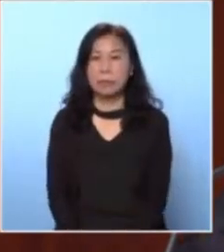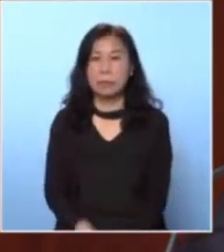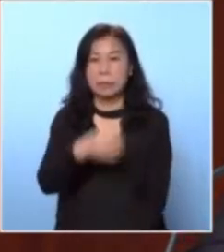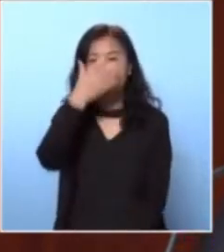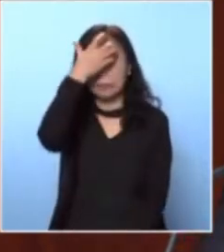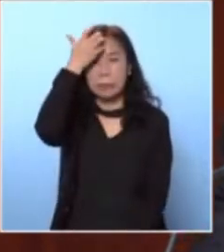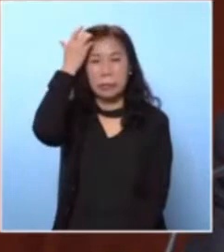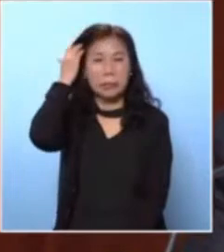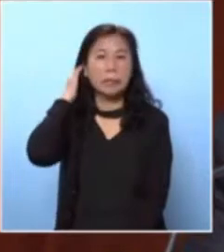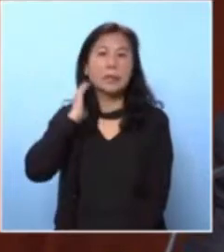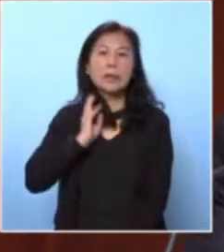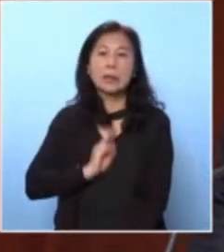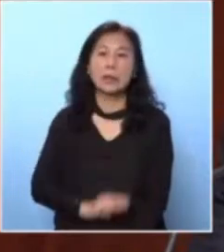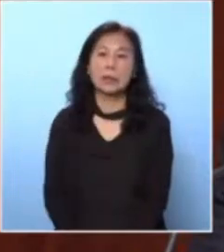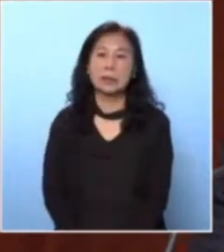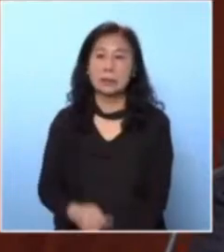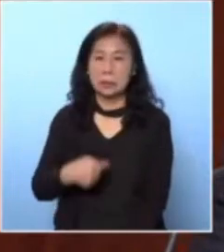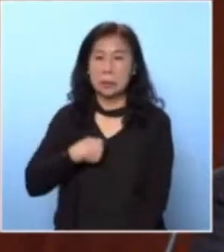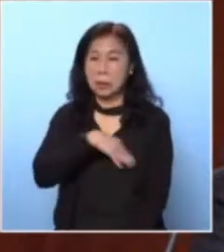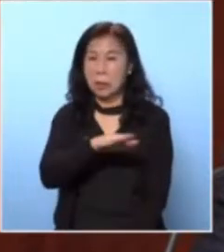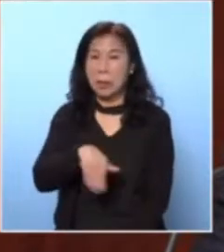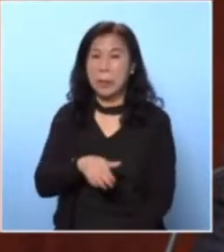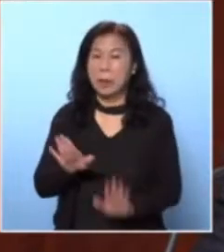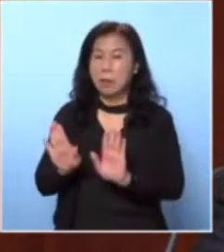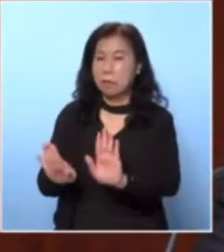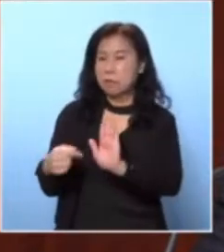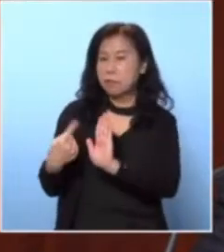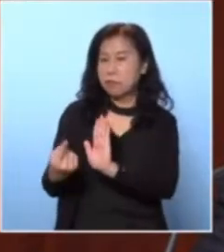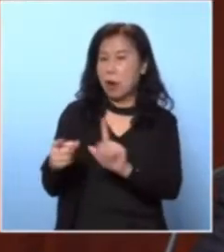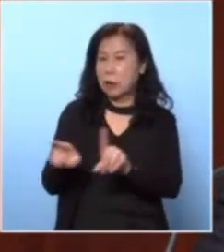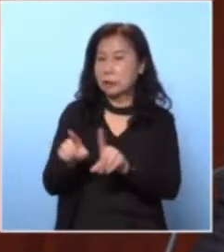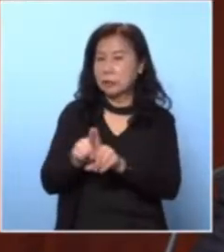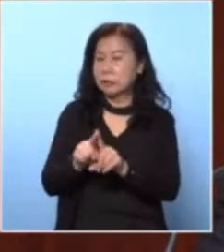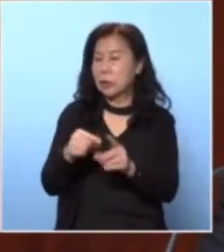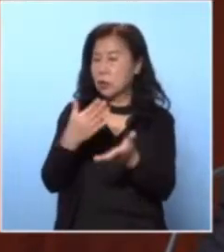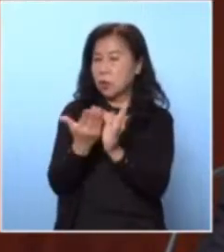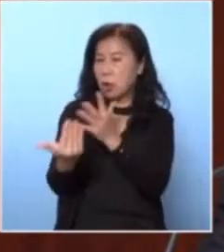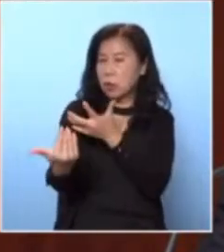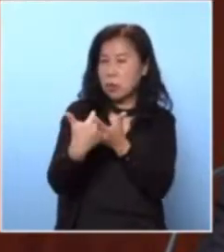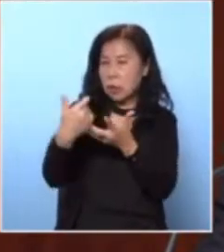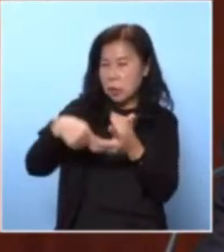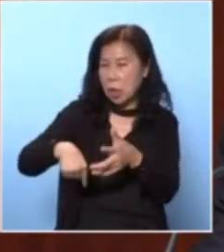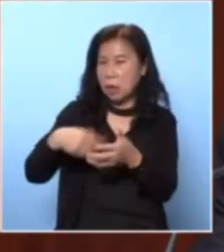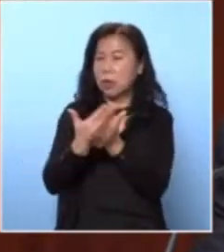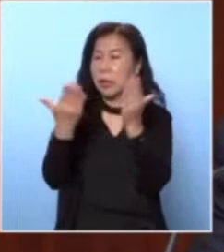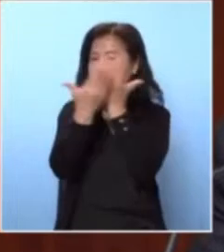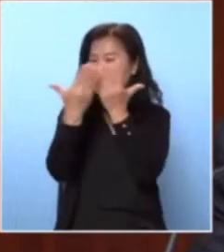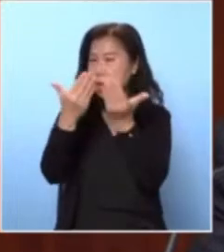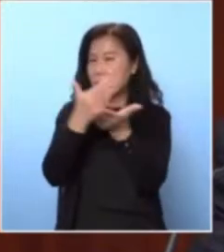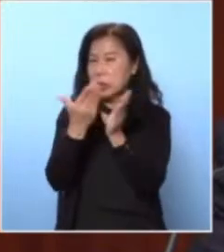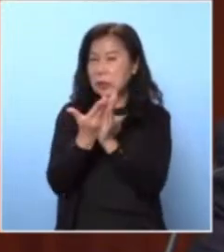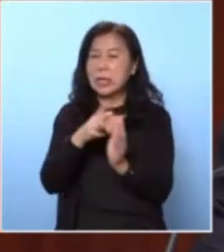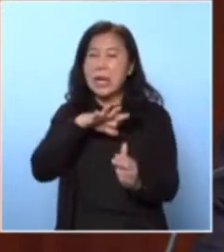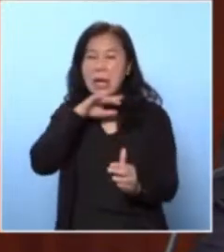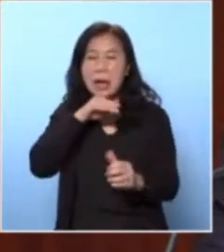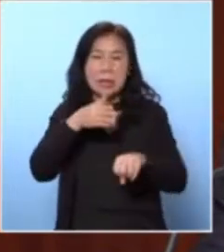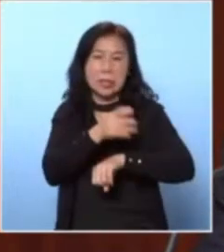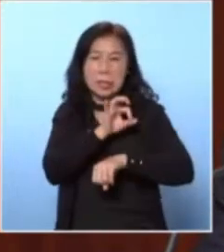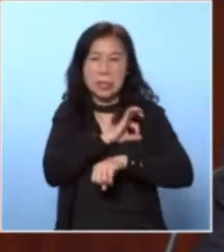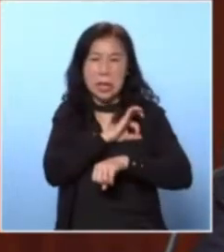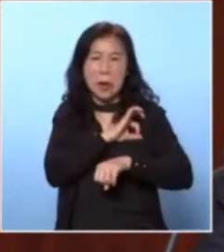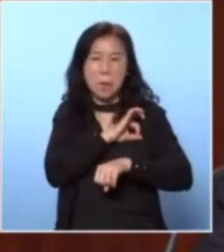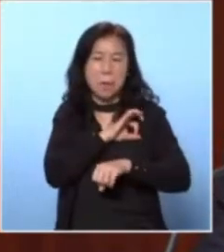conflict, misinform or spread rumors through different channels, and remain alert to acts of soft resistance in different